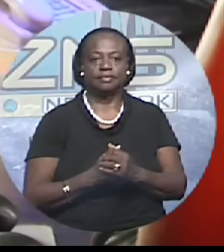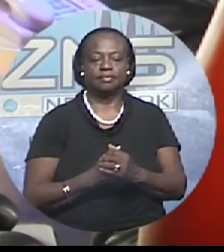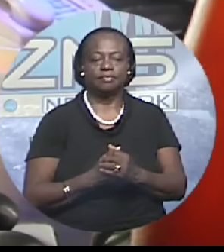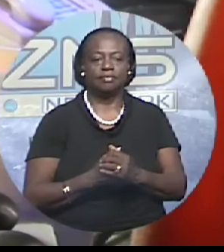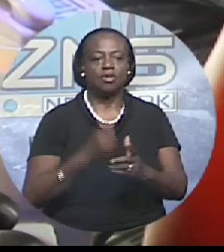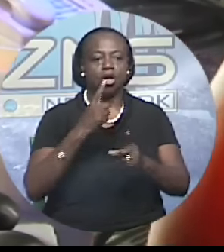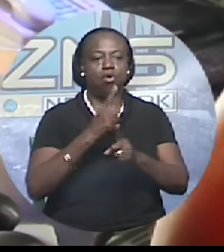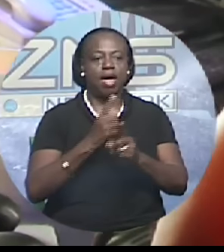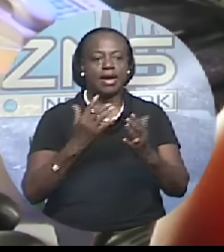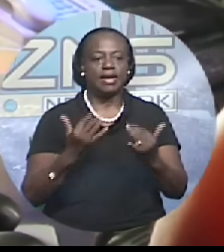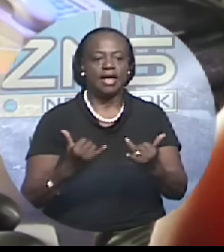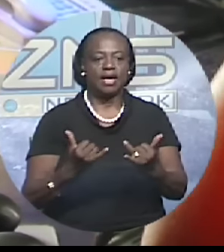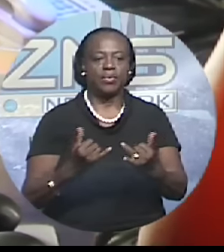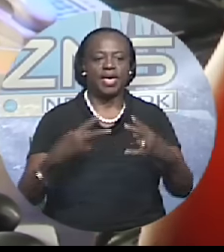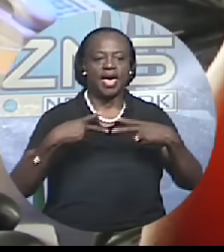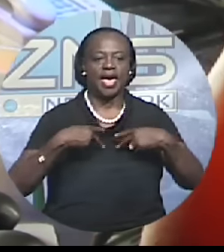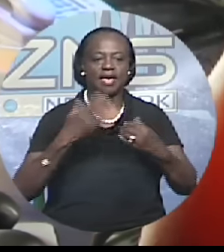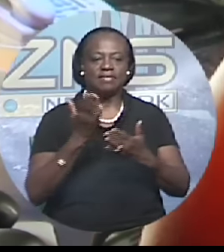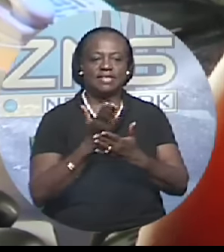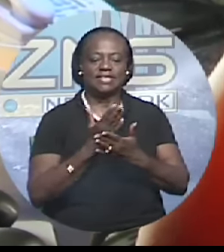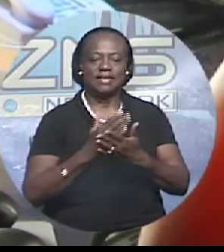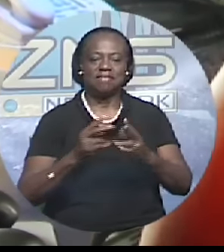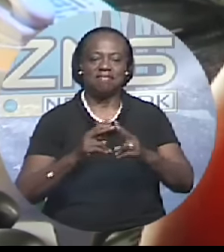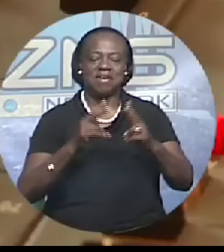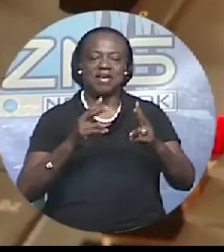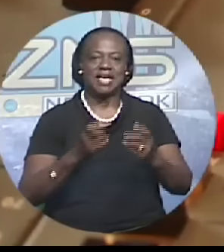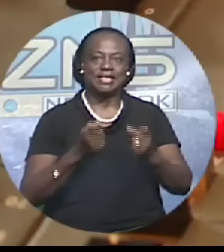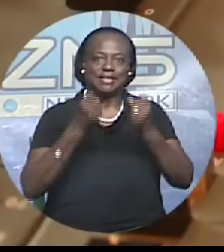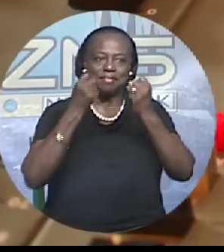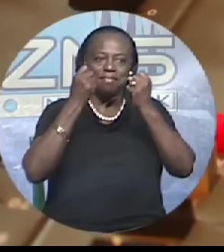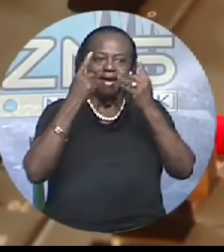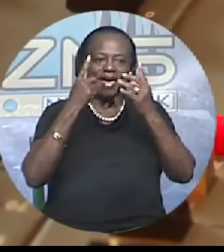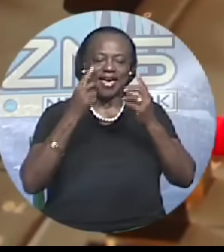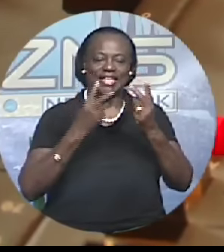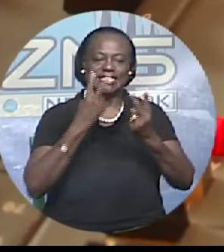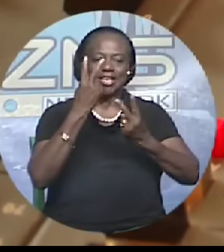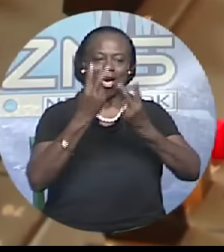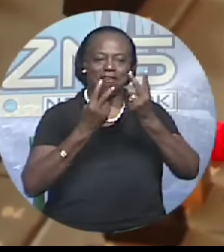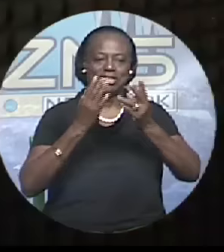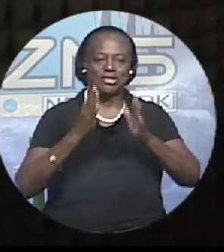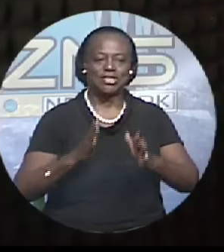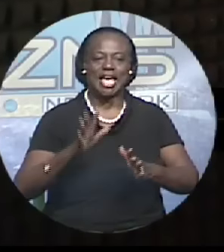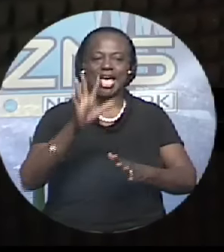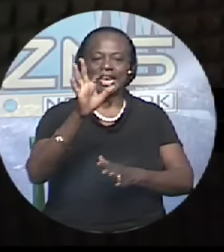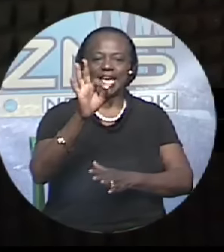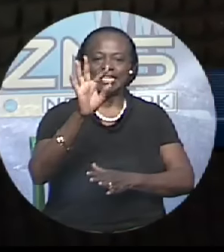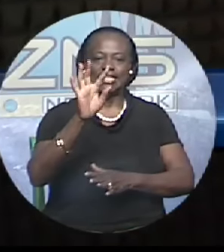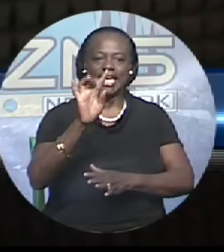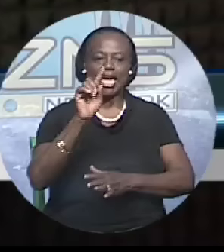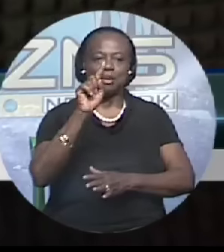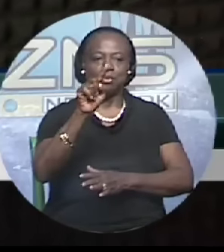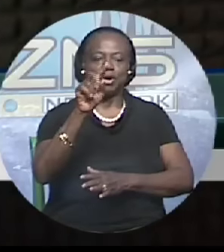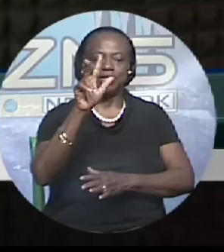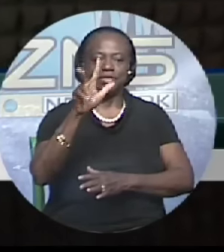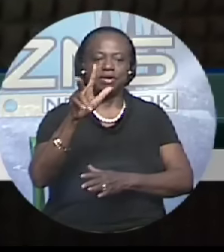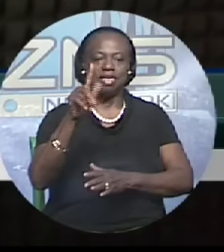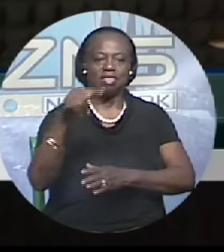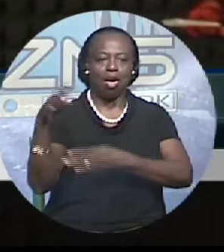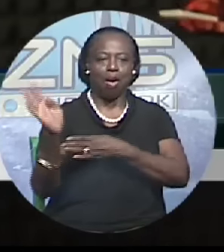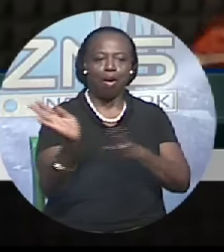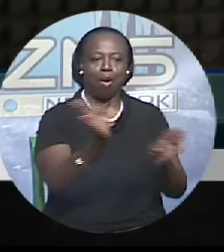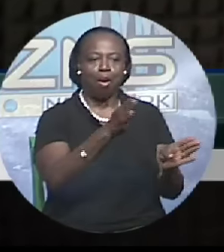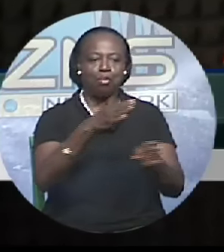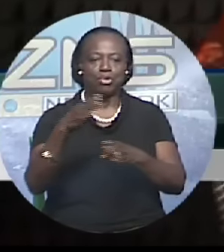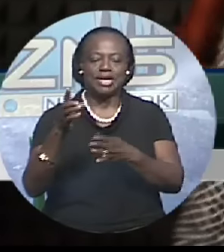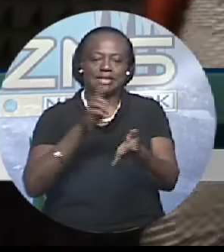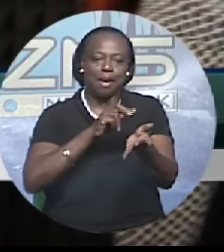We have some very special surprise visitors with us. 98.3 The Breeze. It's the pulse